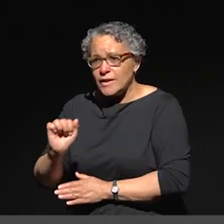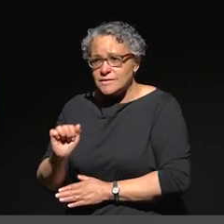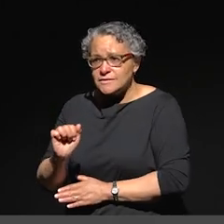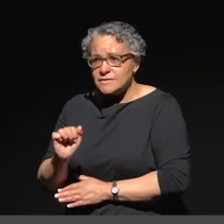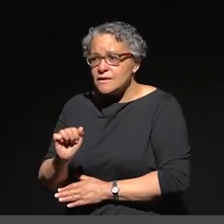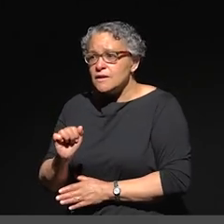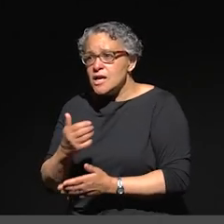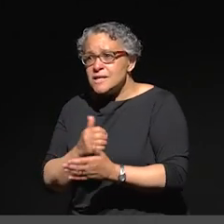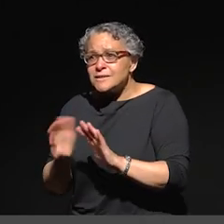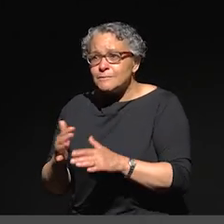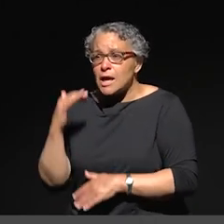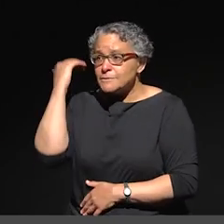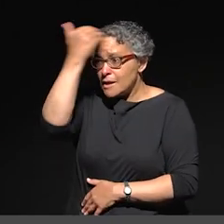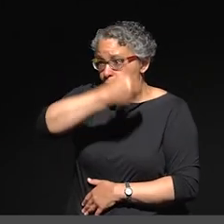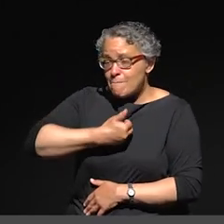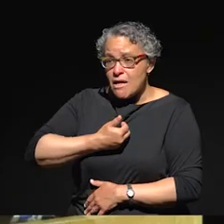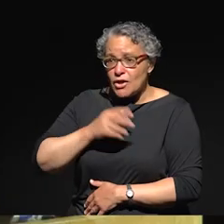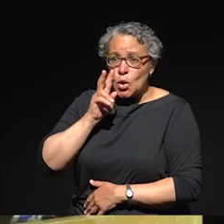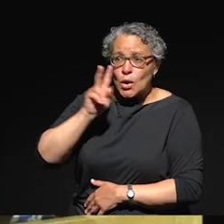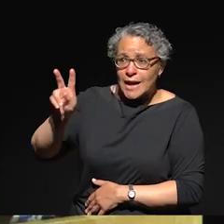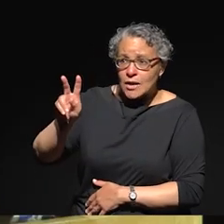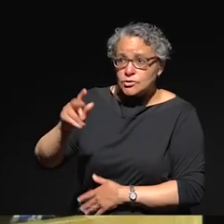out and the child who's playing, a bit like here.